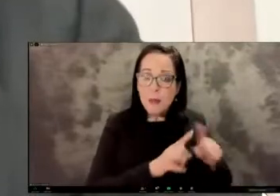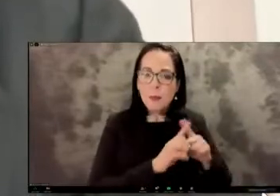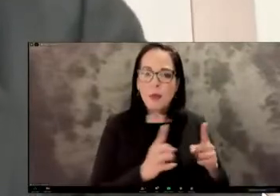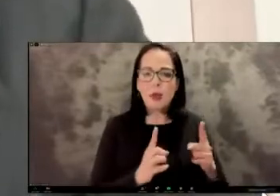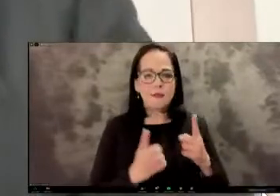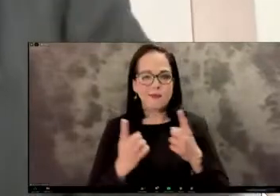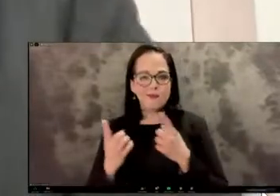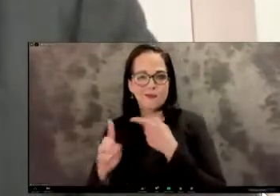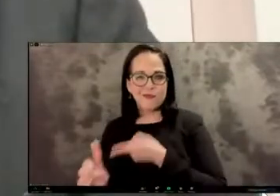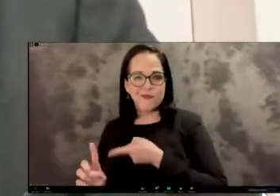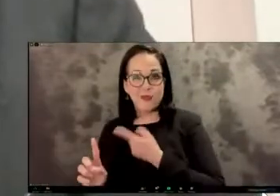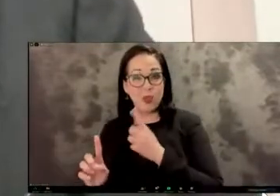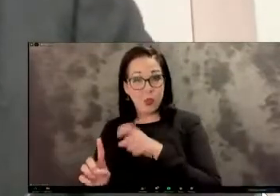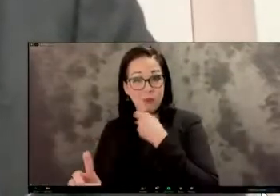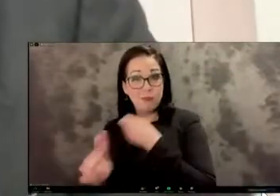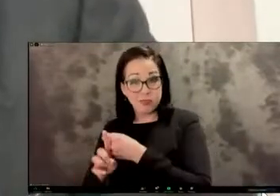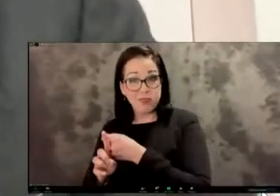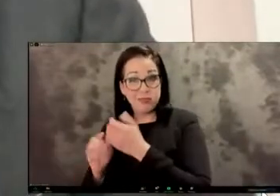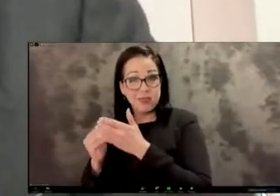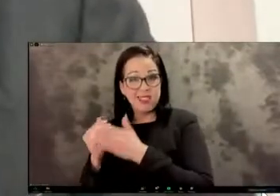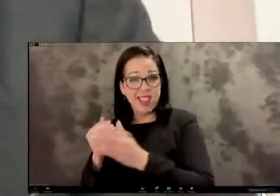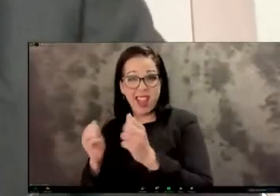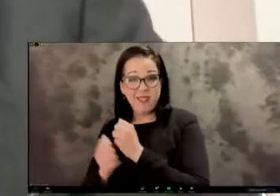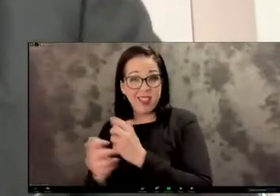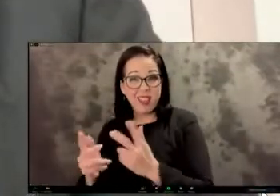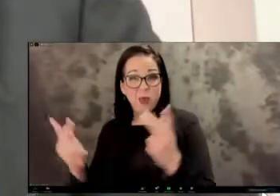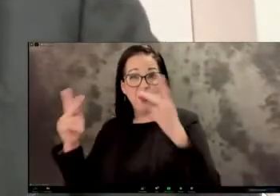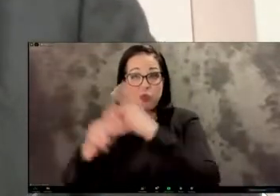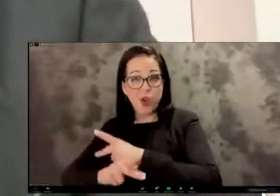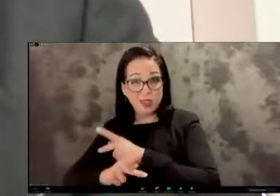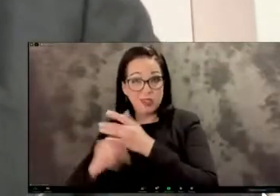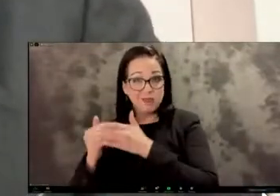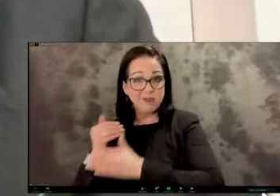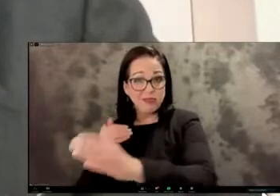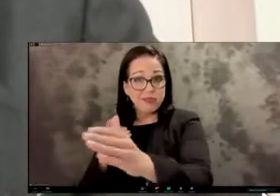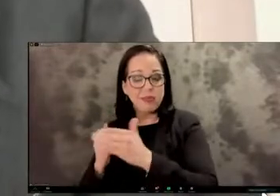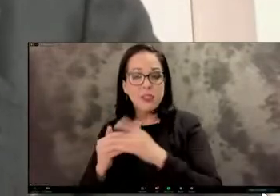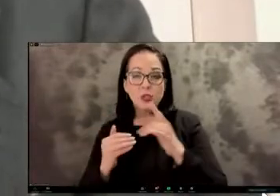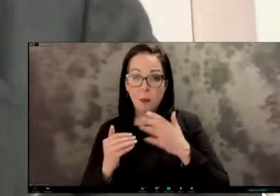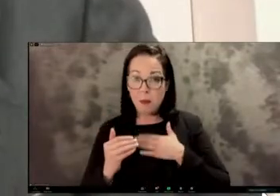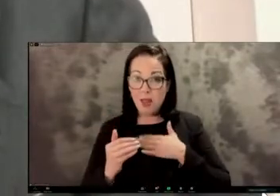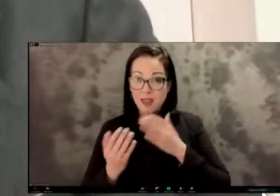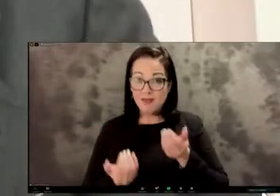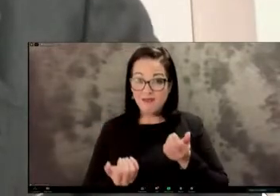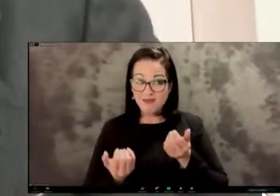was worse, suggesting that it's really important to